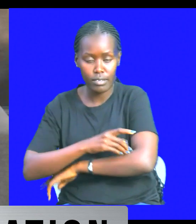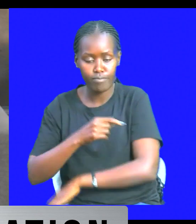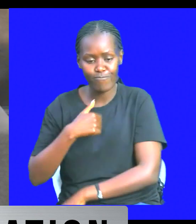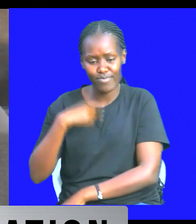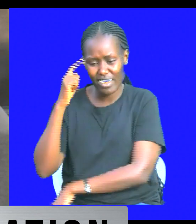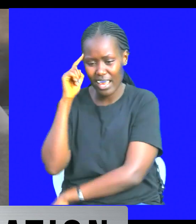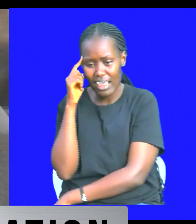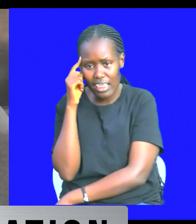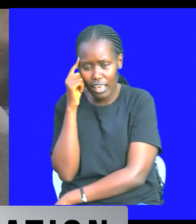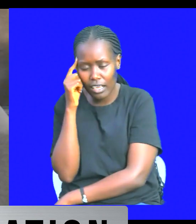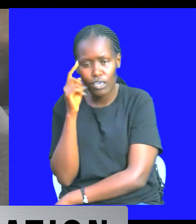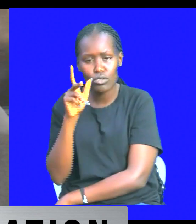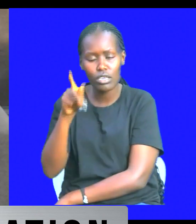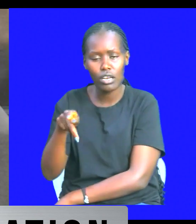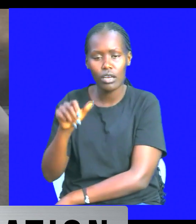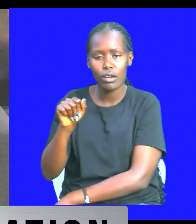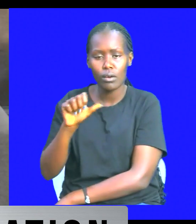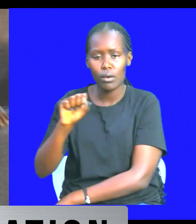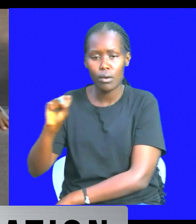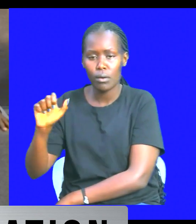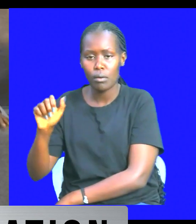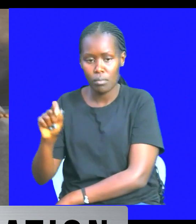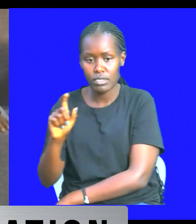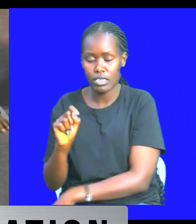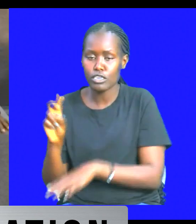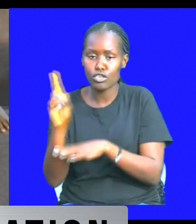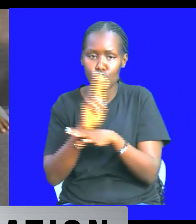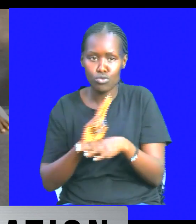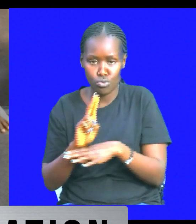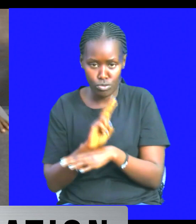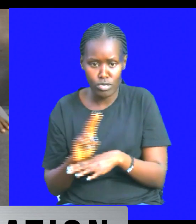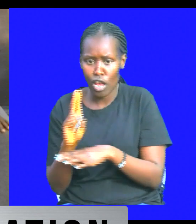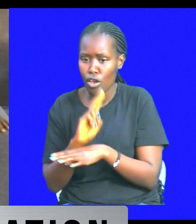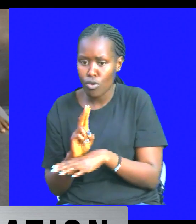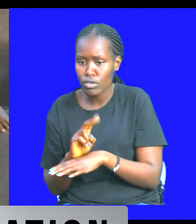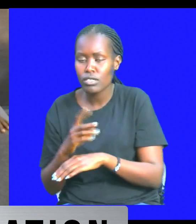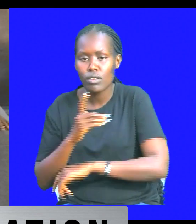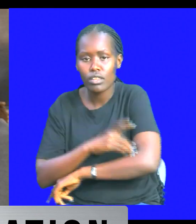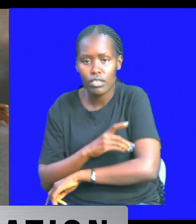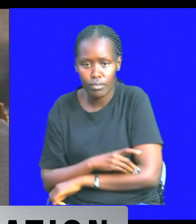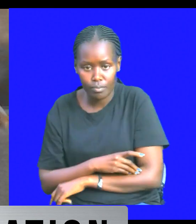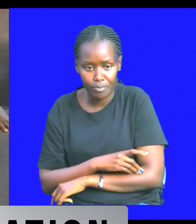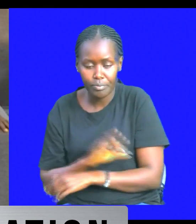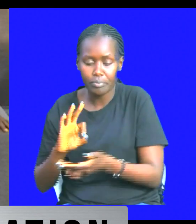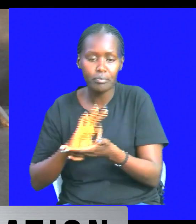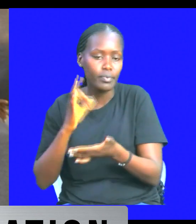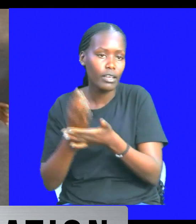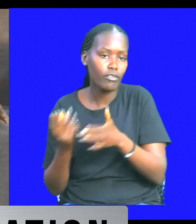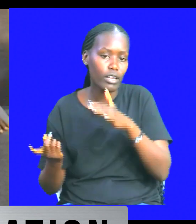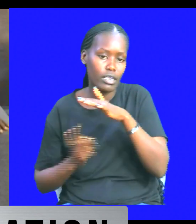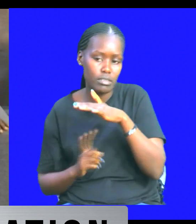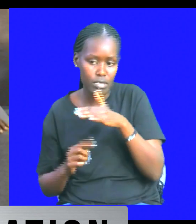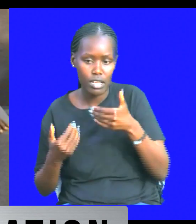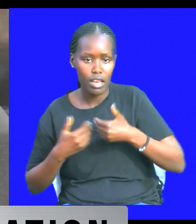used Yeah, to, the and finance, and it's never used. It's only used on the day of the the Ministry of Finance has a behavior